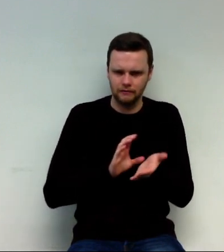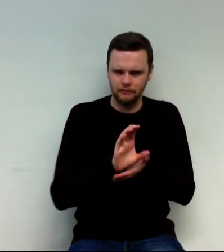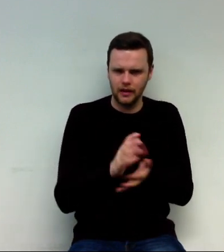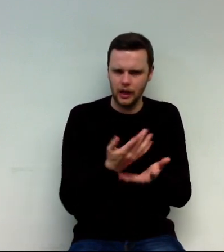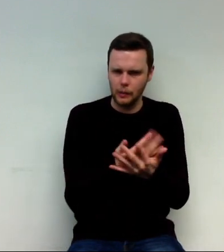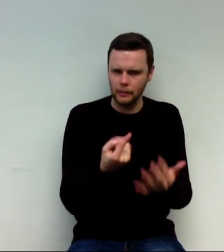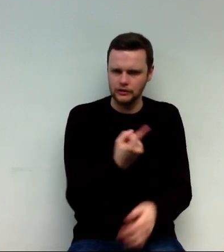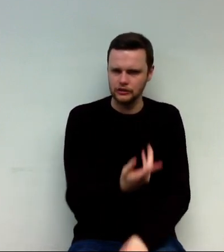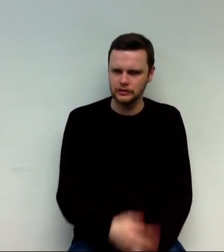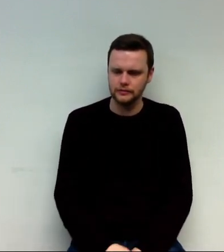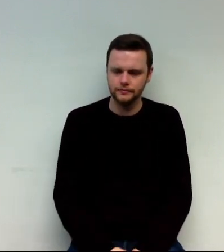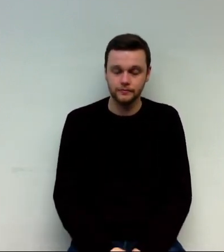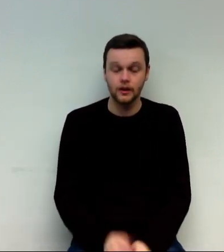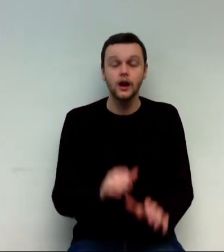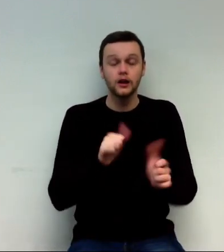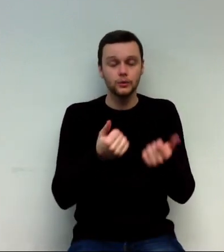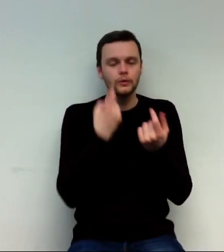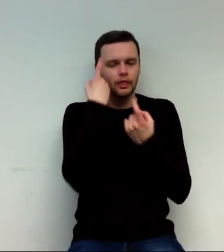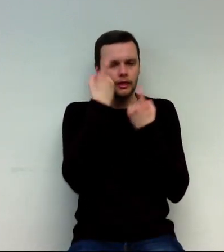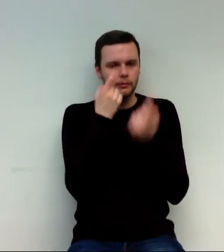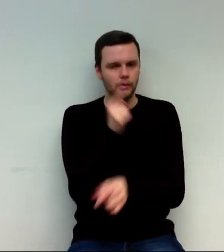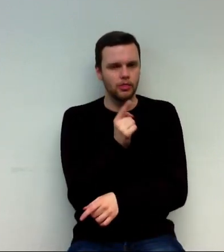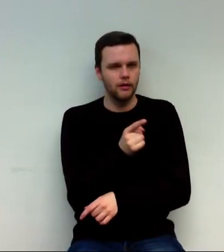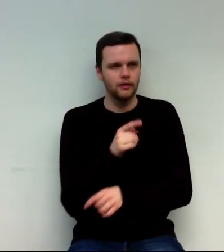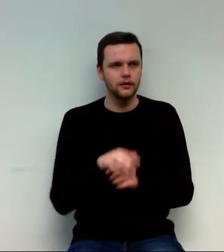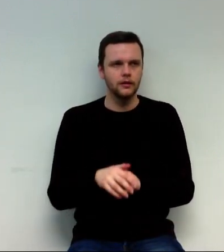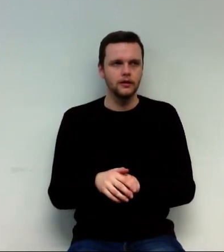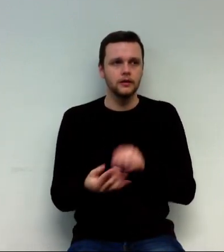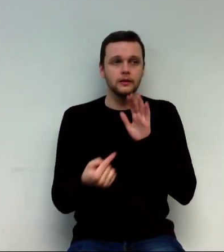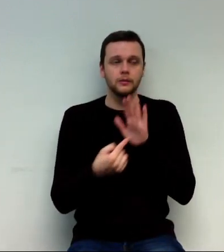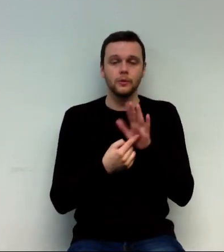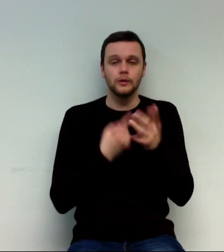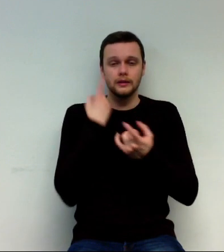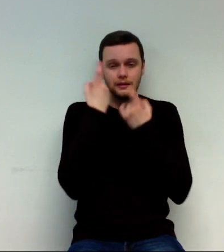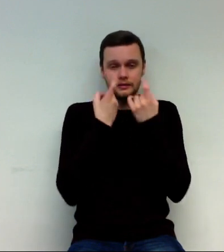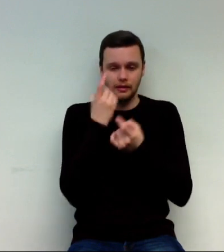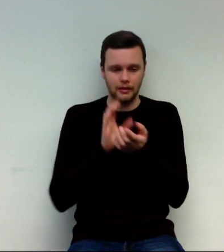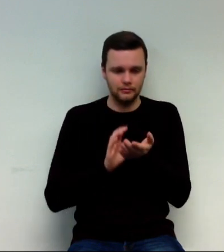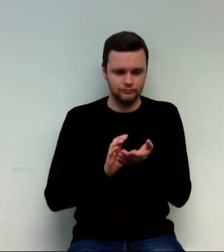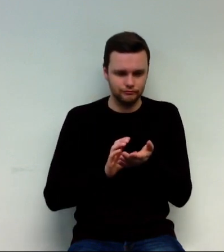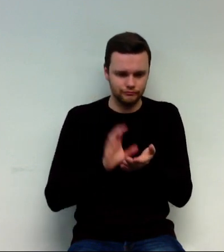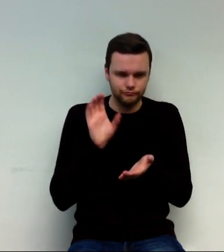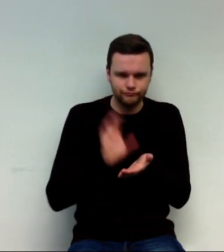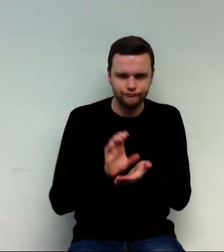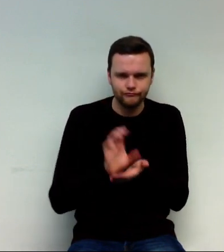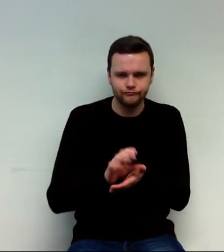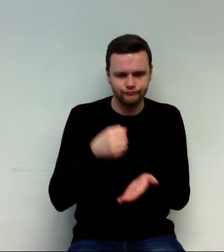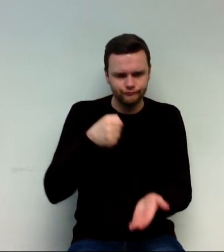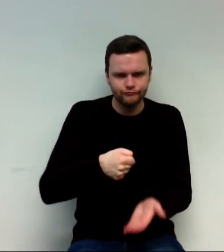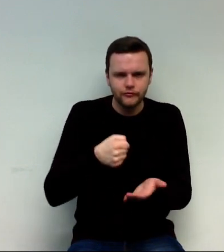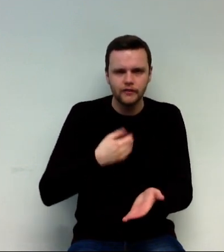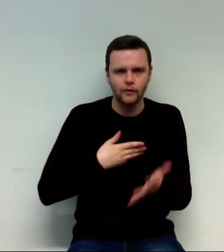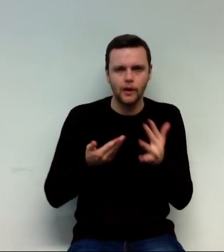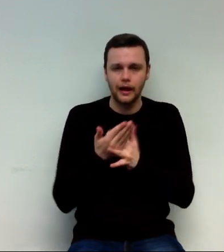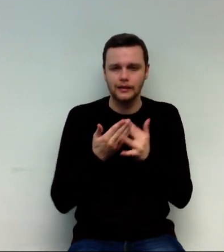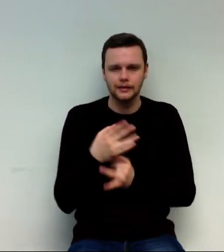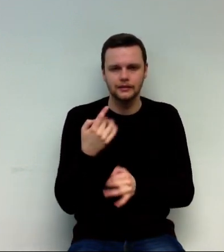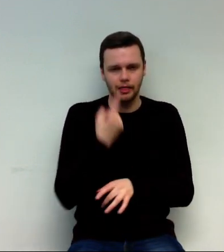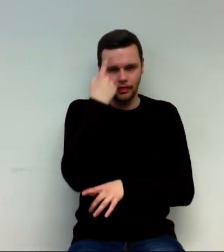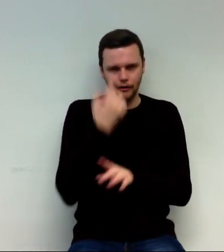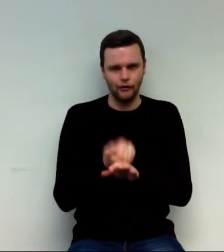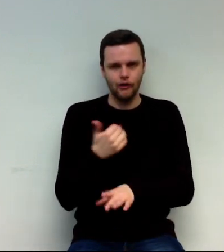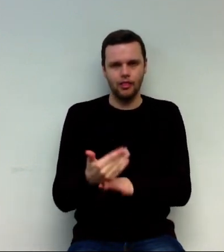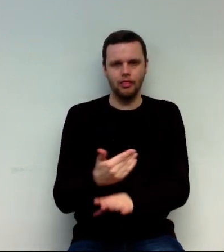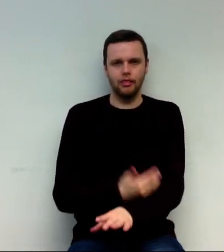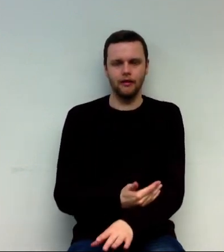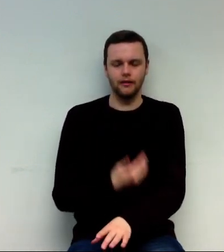accessible. That's a really good thing to think about. It's important to think about budgeting for access as early as possible, and getting it